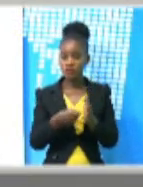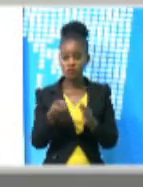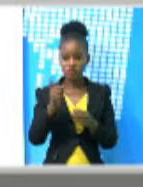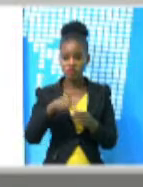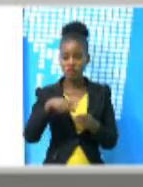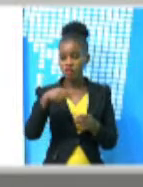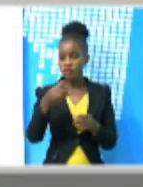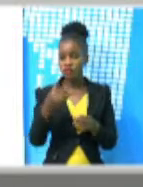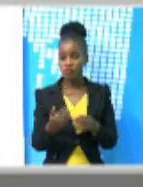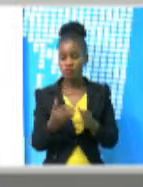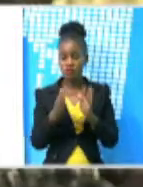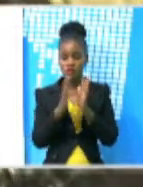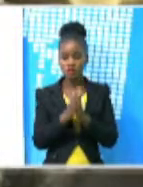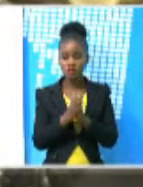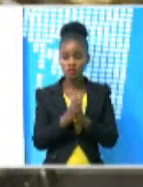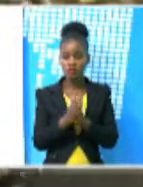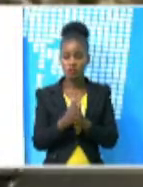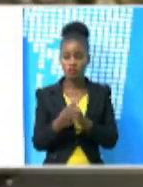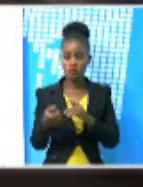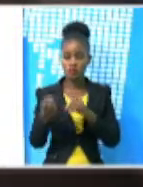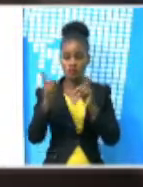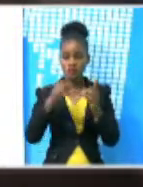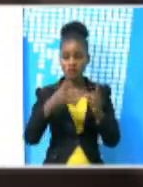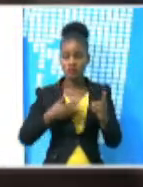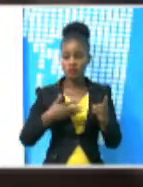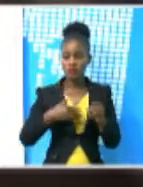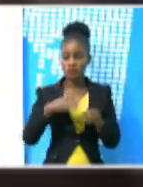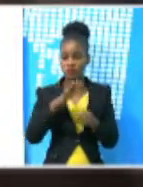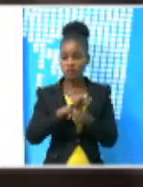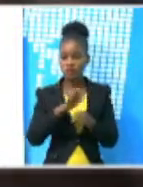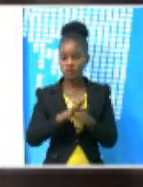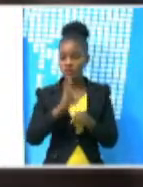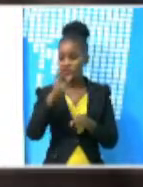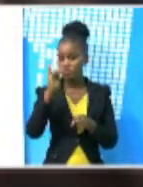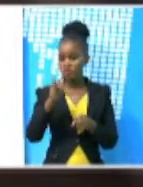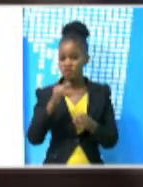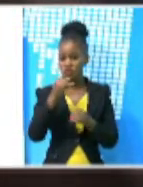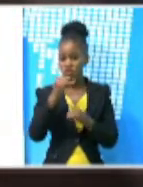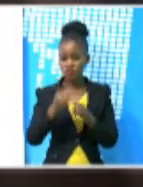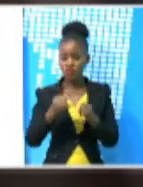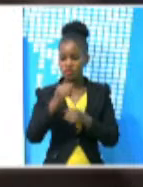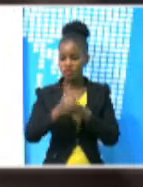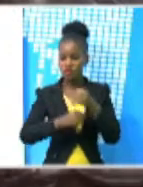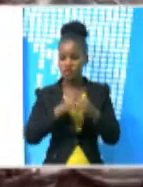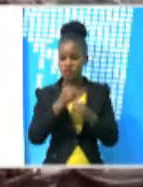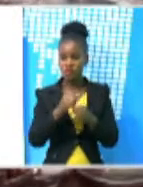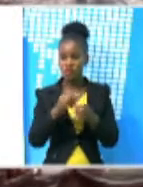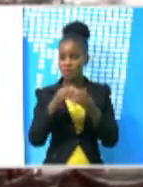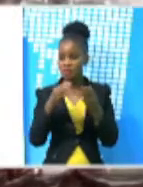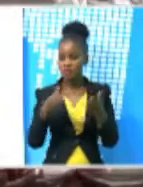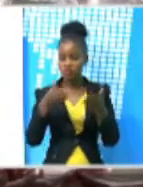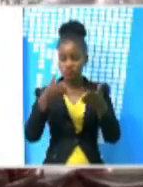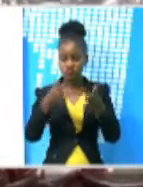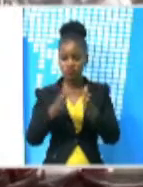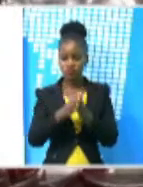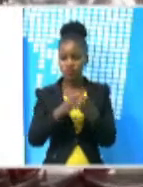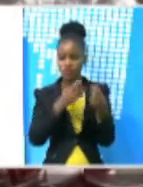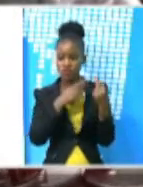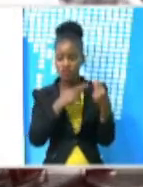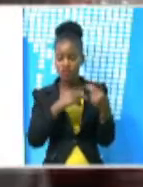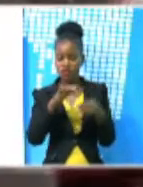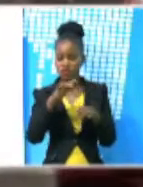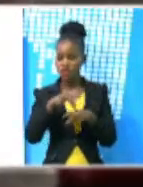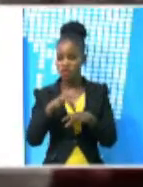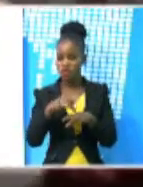Rishi Sunak said he will recommit to halving inflation by the end of year, and he feels a deep moral responsibility making sure the